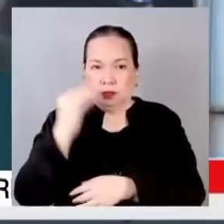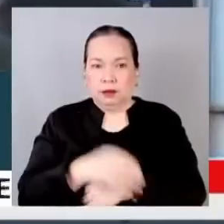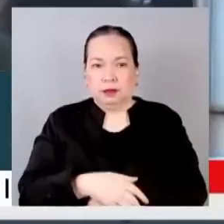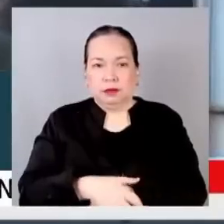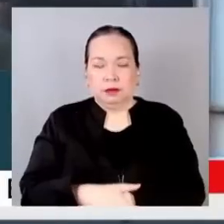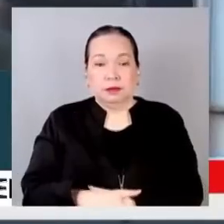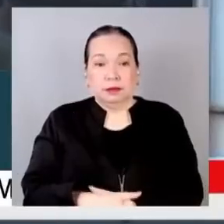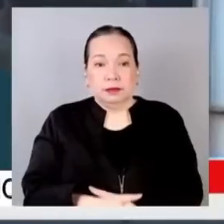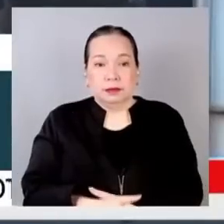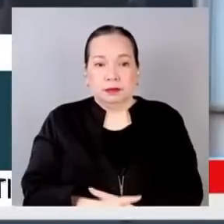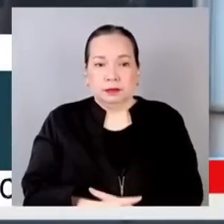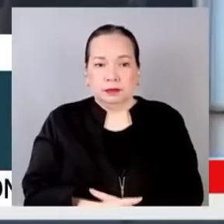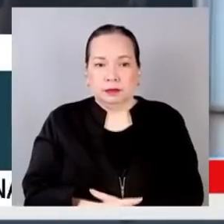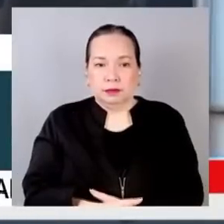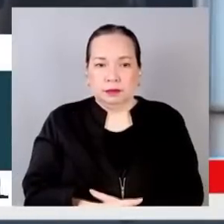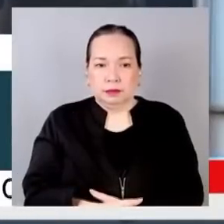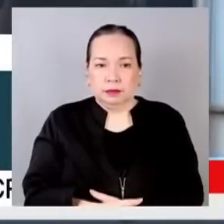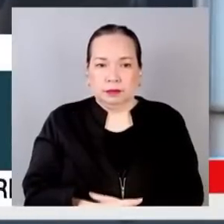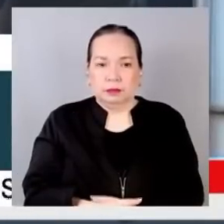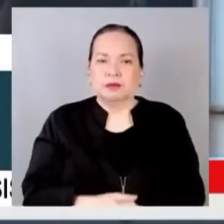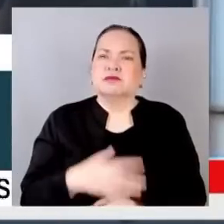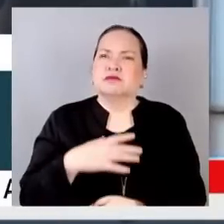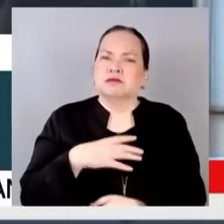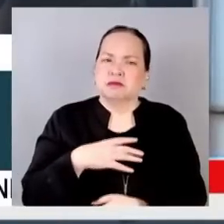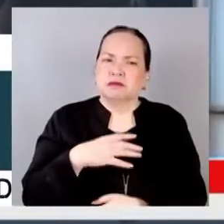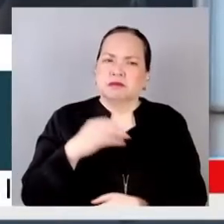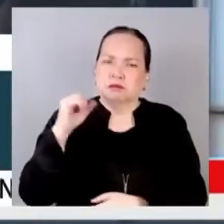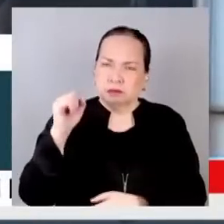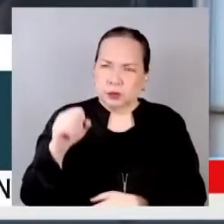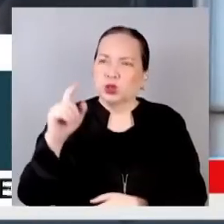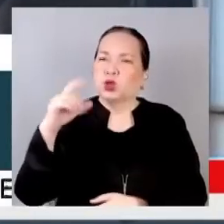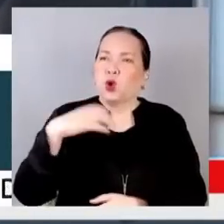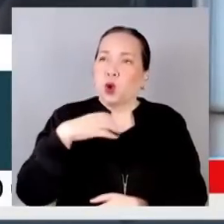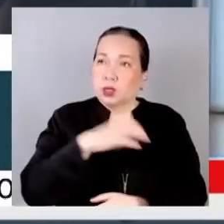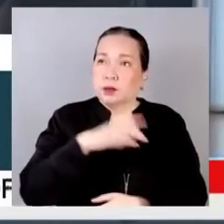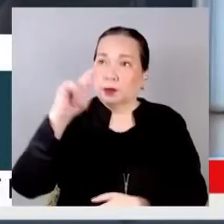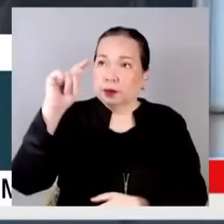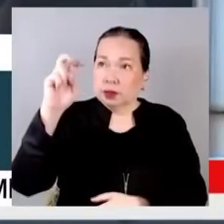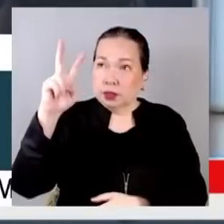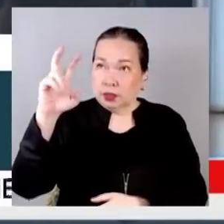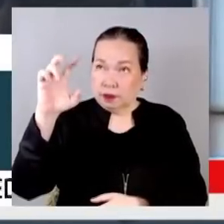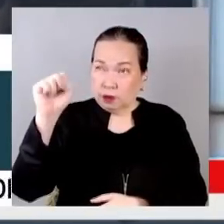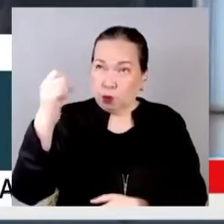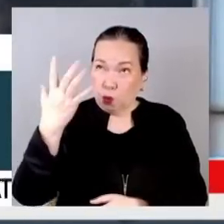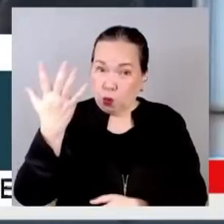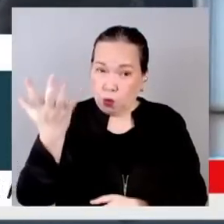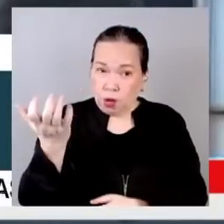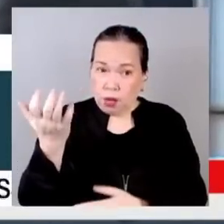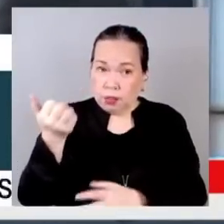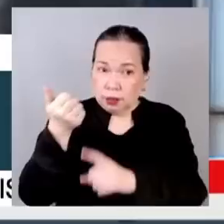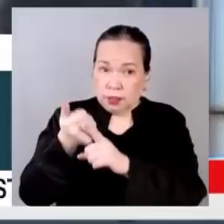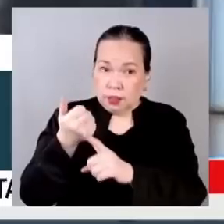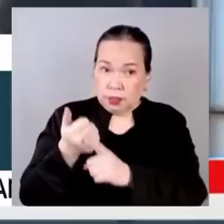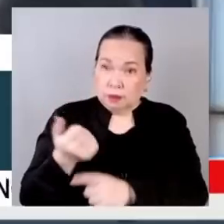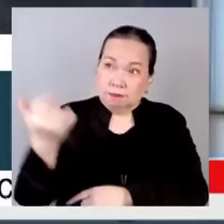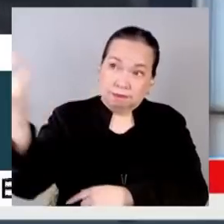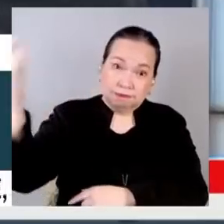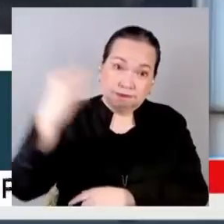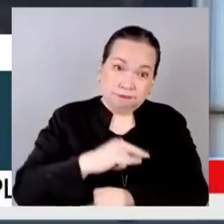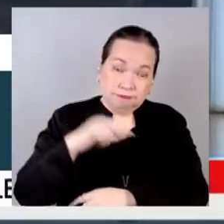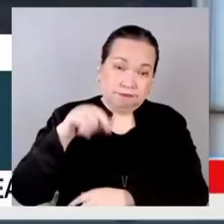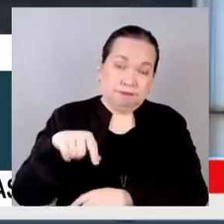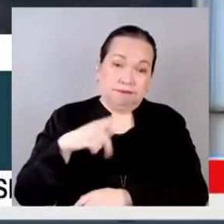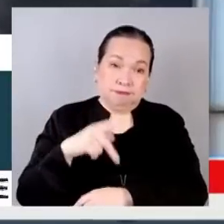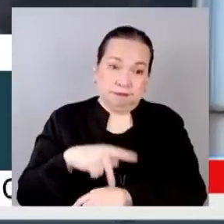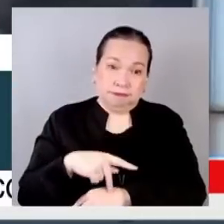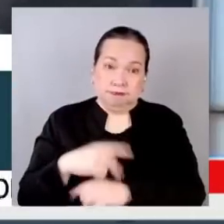The doors are not completely shut down to Congressman Teves. If he wants to come here